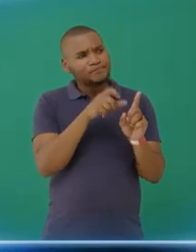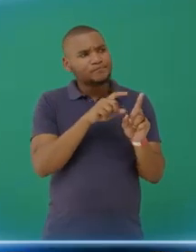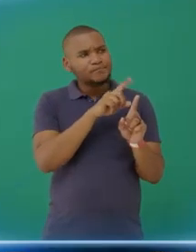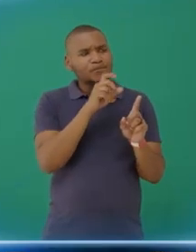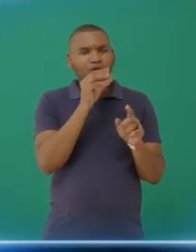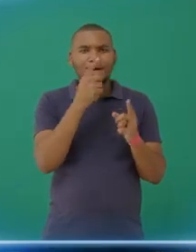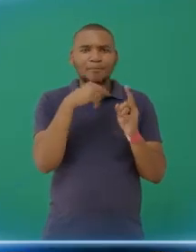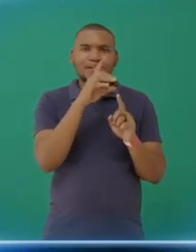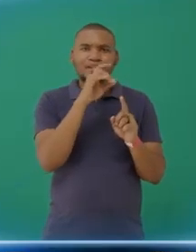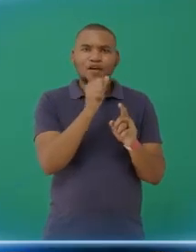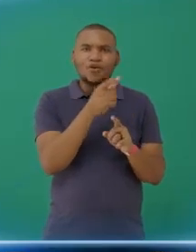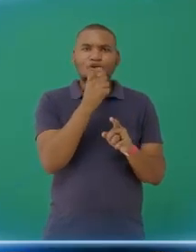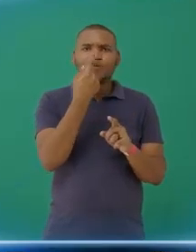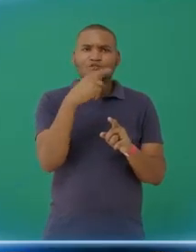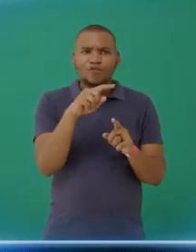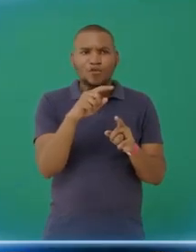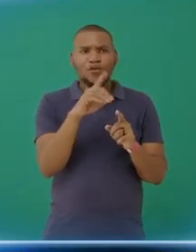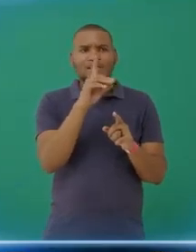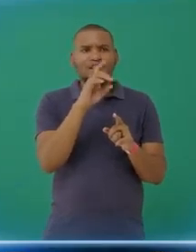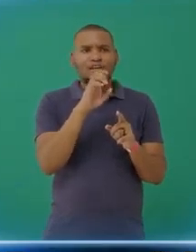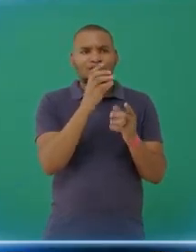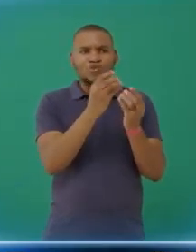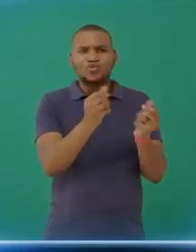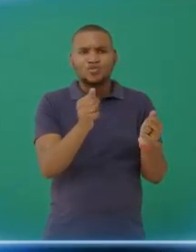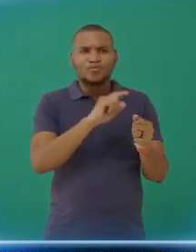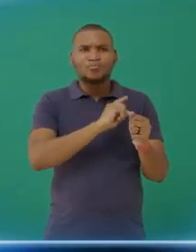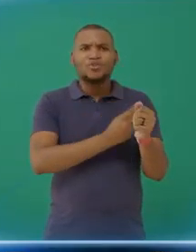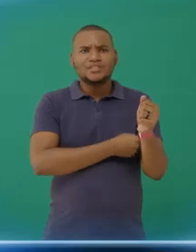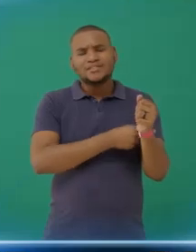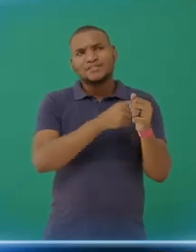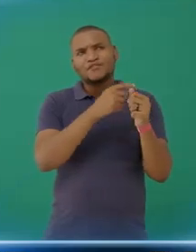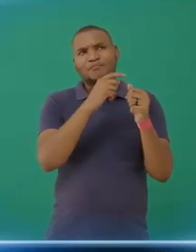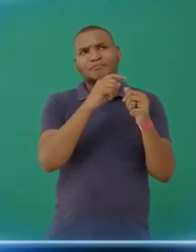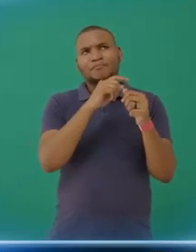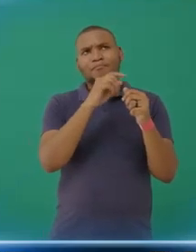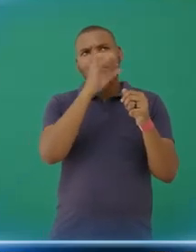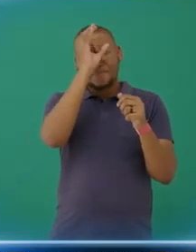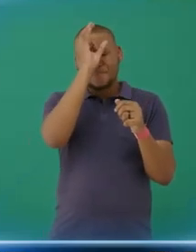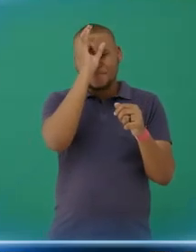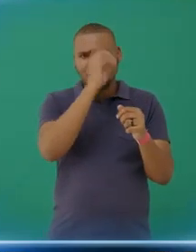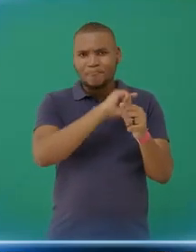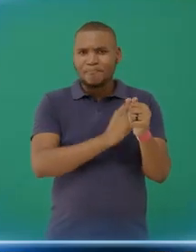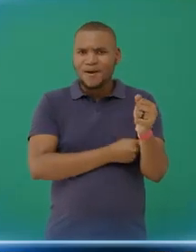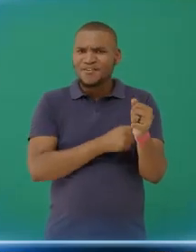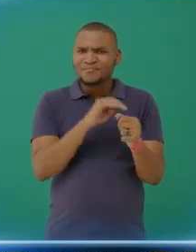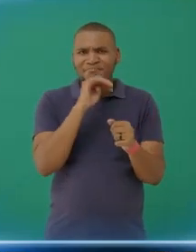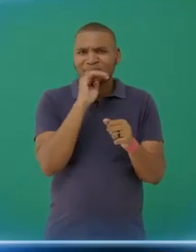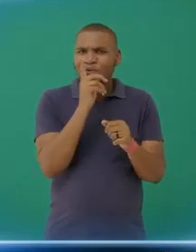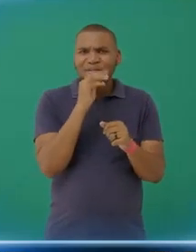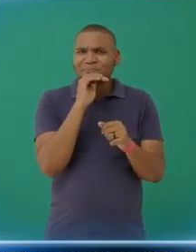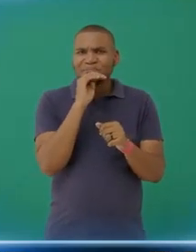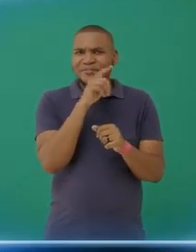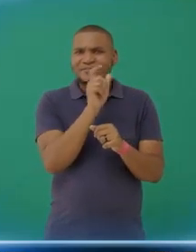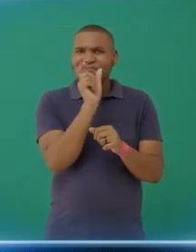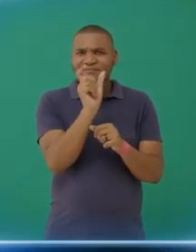call for the devolution of policing powers. Now, a lot of people may not understand what devolution means. Can you explain what it means, but also tell